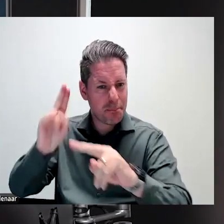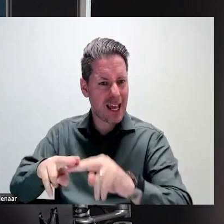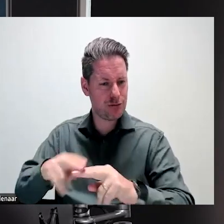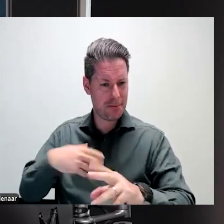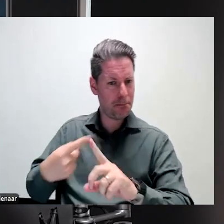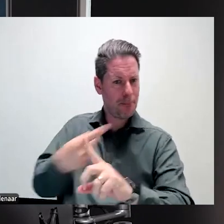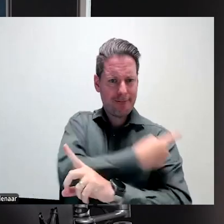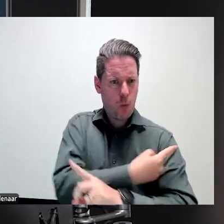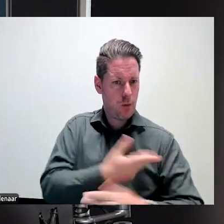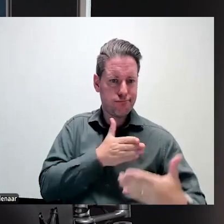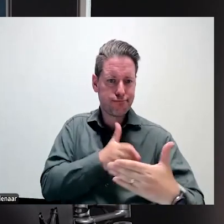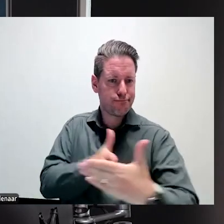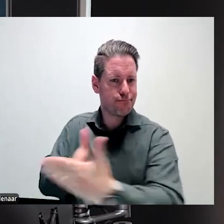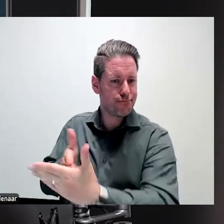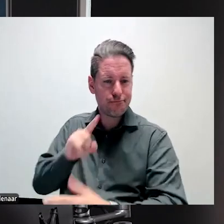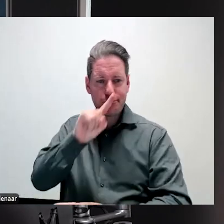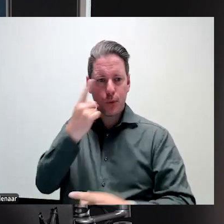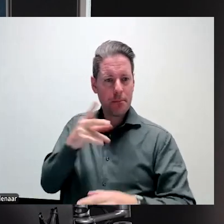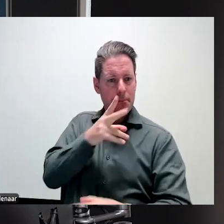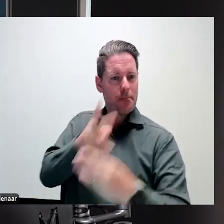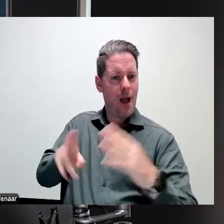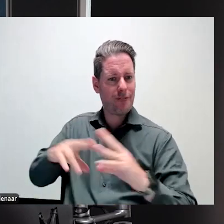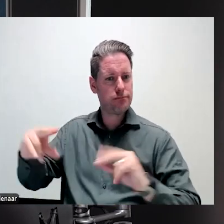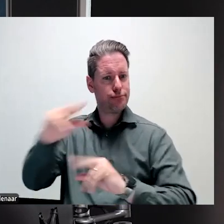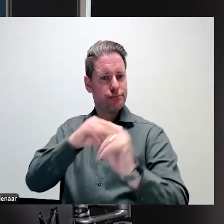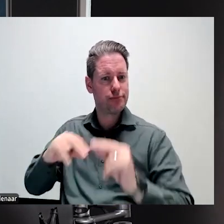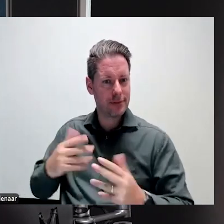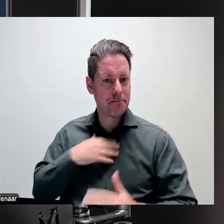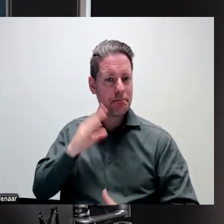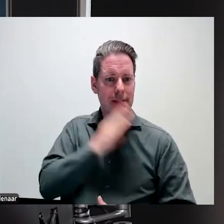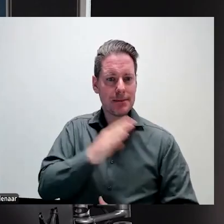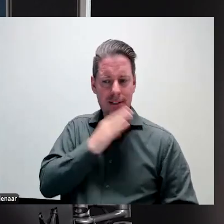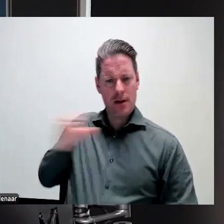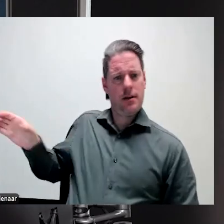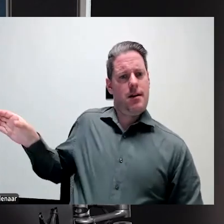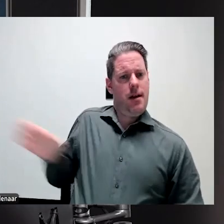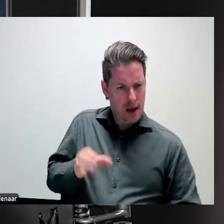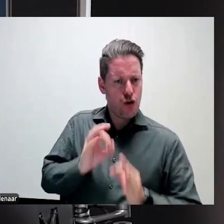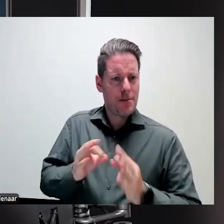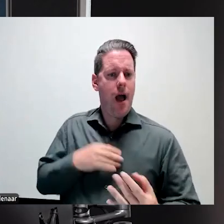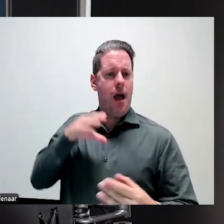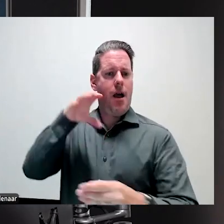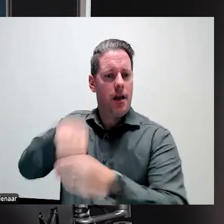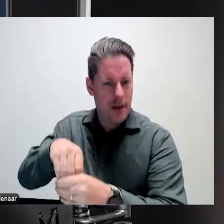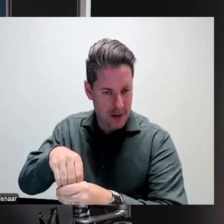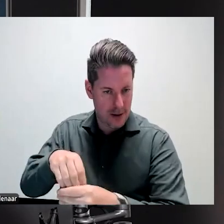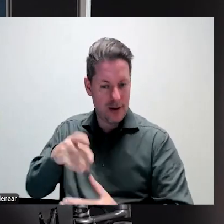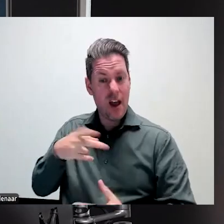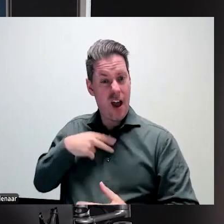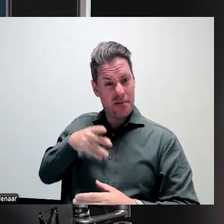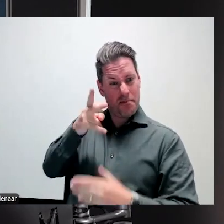wider society and be actually part of their schooling and part of their sporting. So the NDIS is a game changer in that